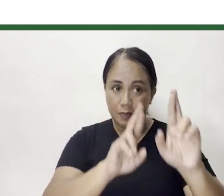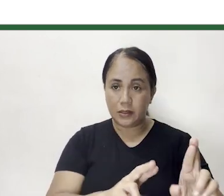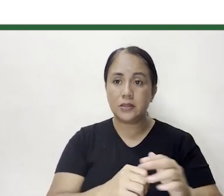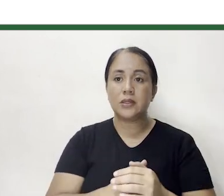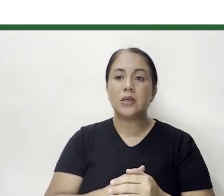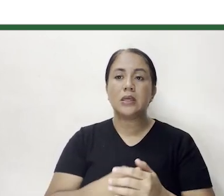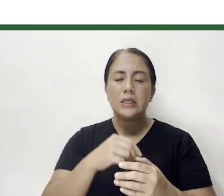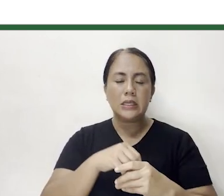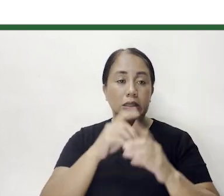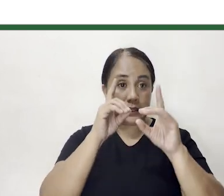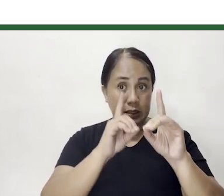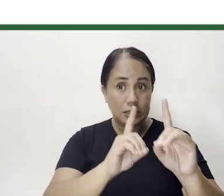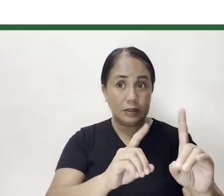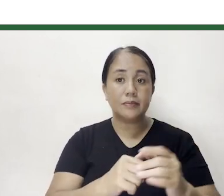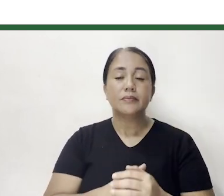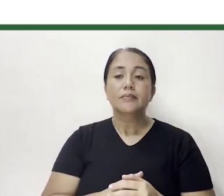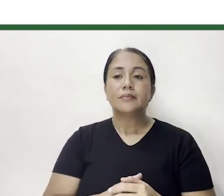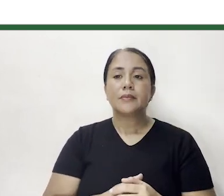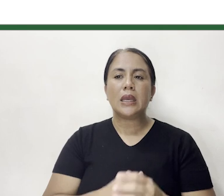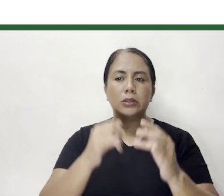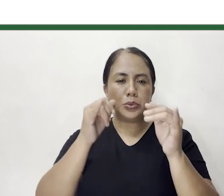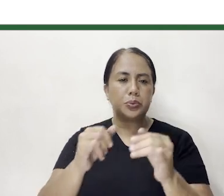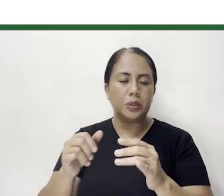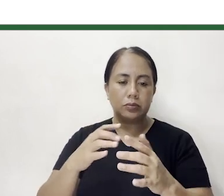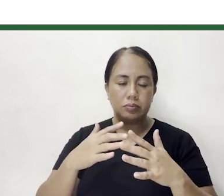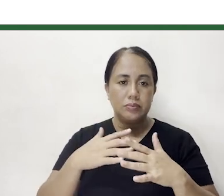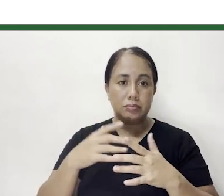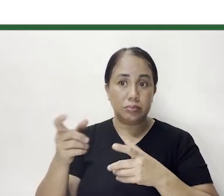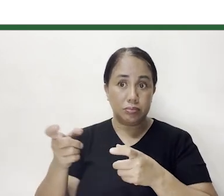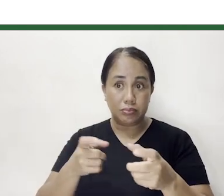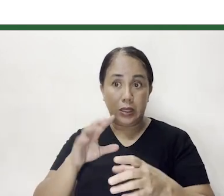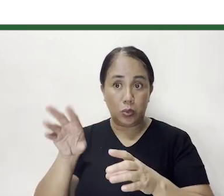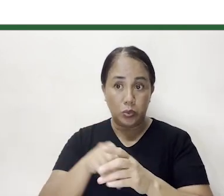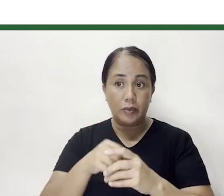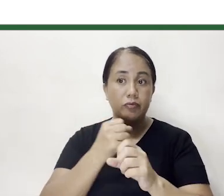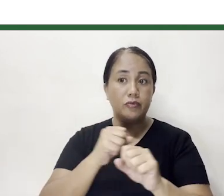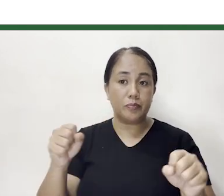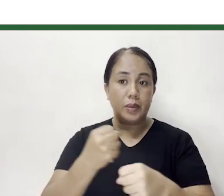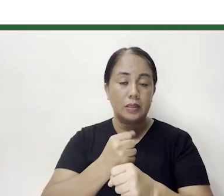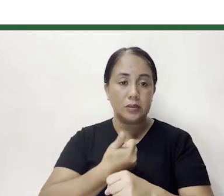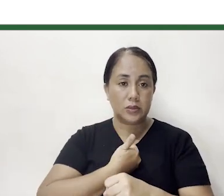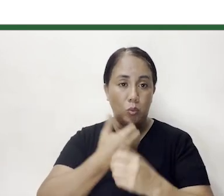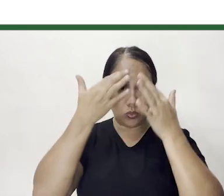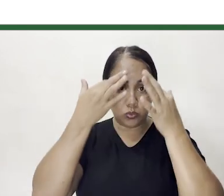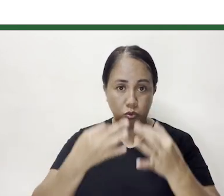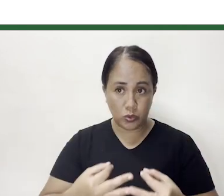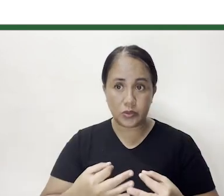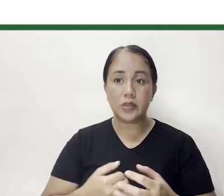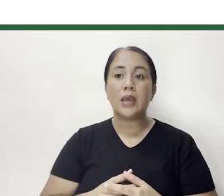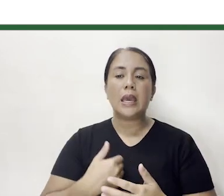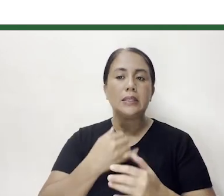a. Respect for inherent dignity, individual autonomy, including the freedom to make one's